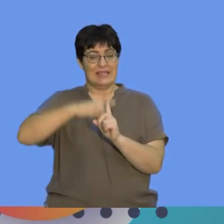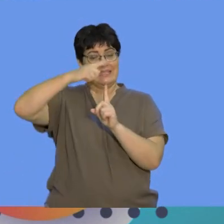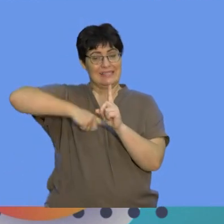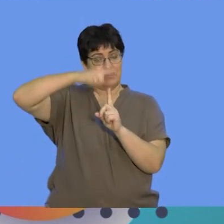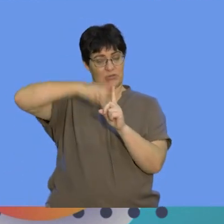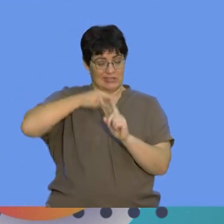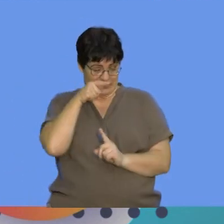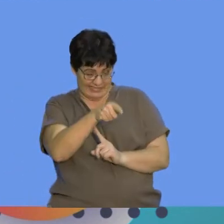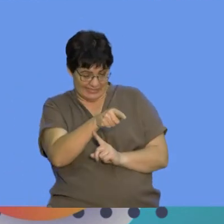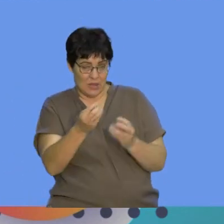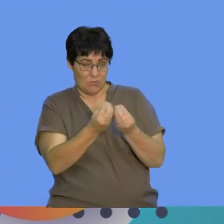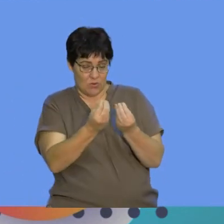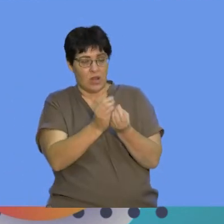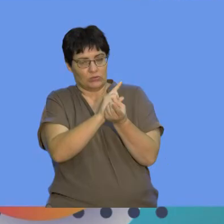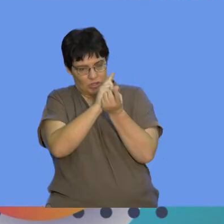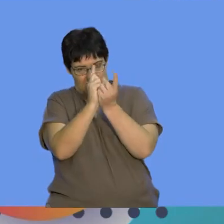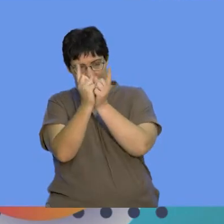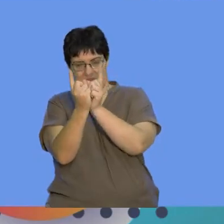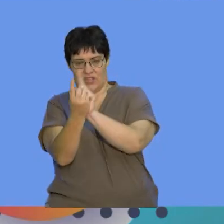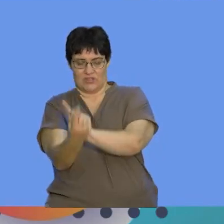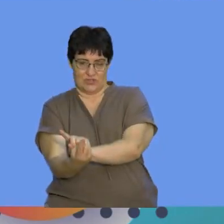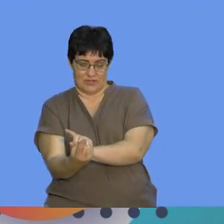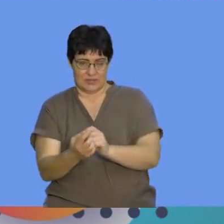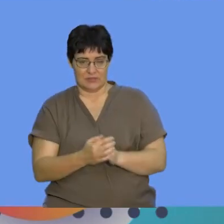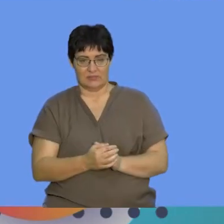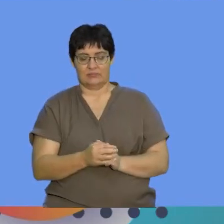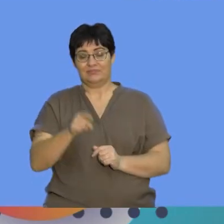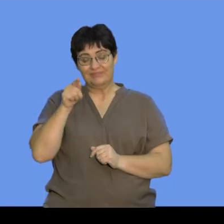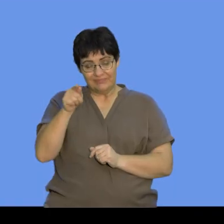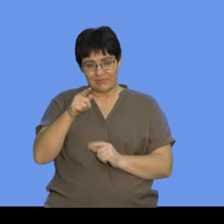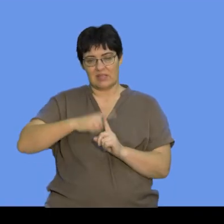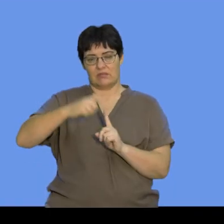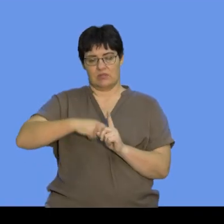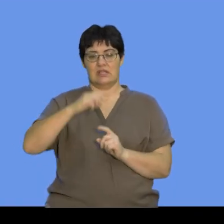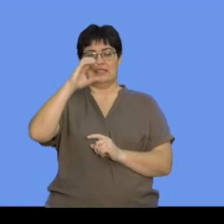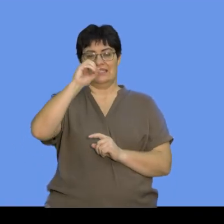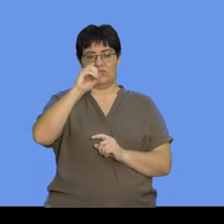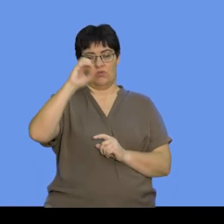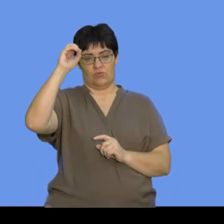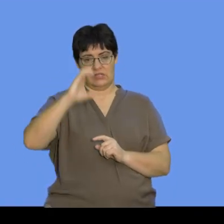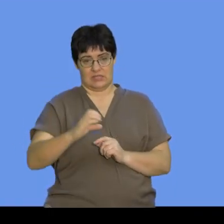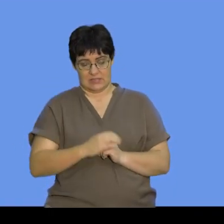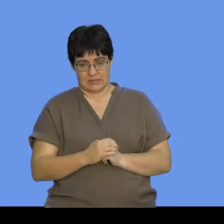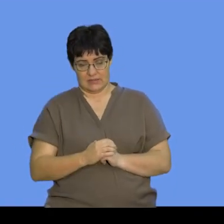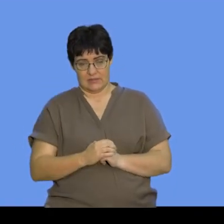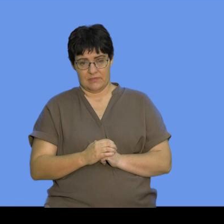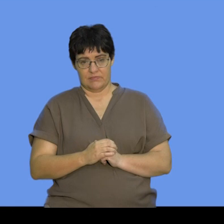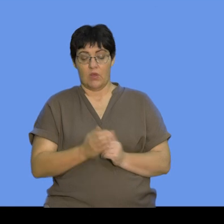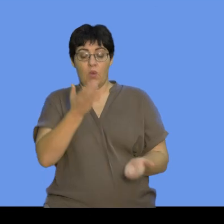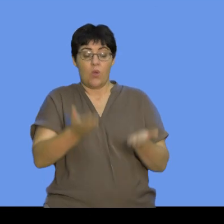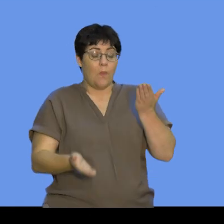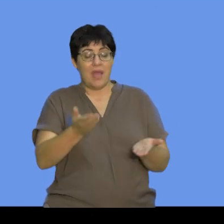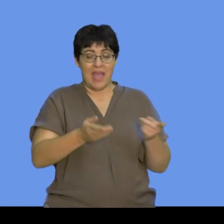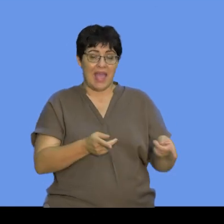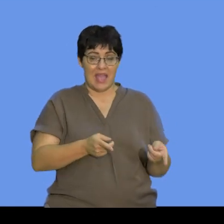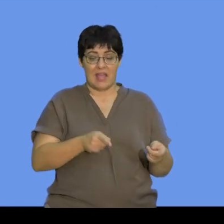that substance changes its form, okay? So that temperature is 0 degrees, now Celsius. By comparison, the